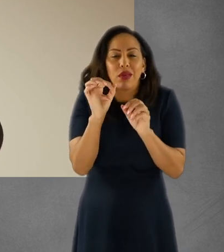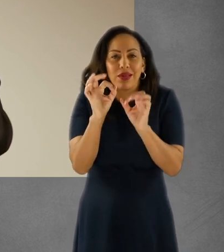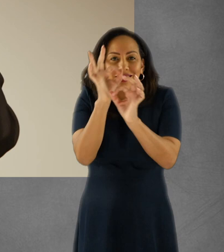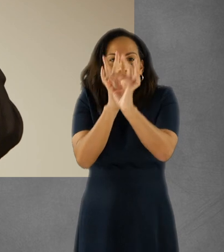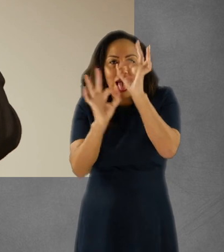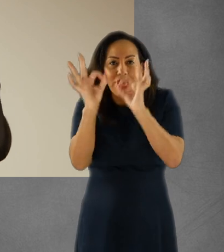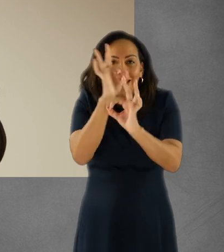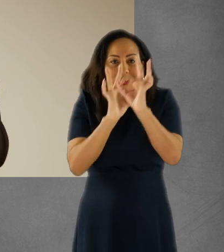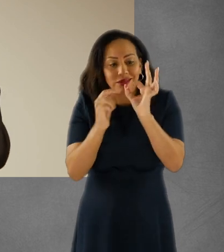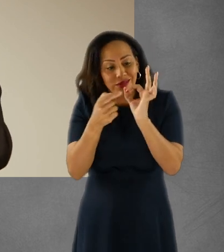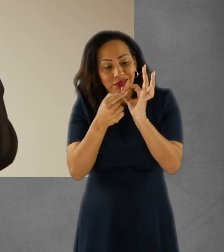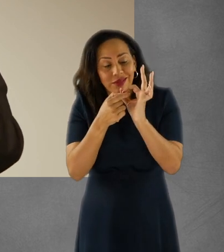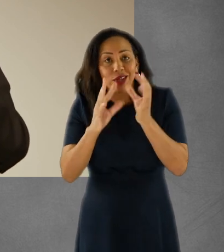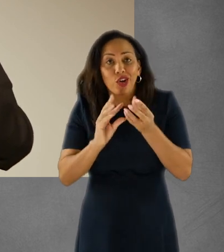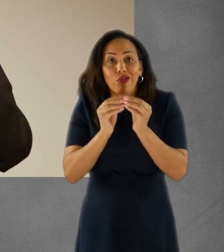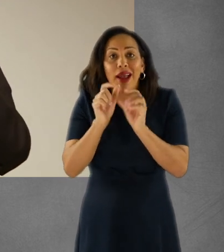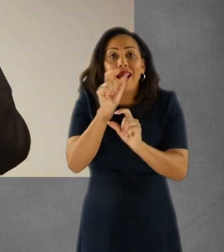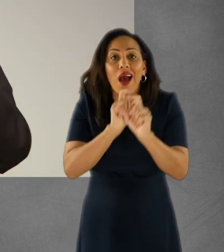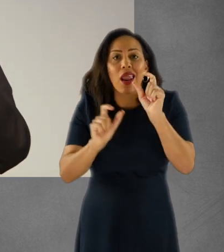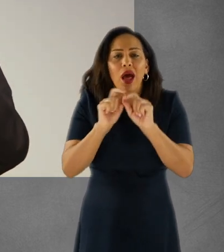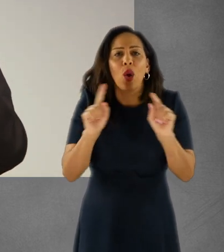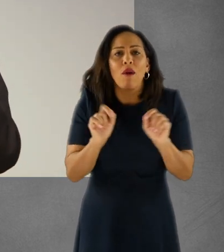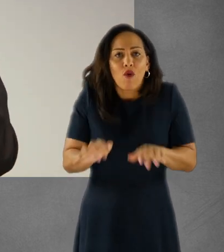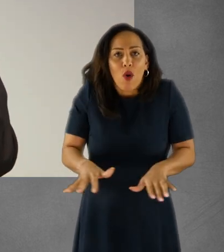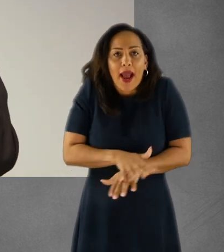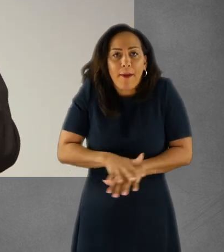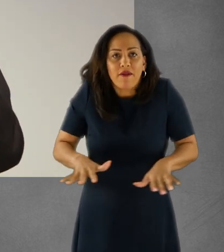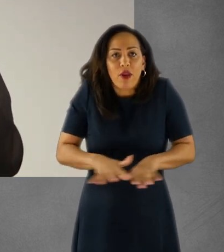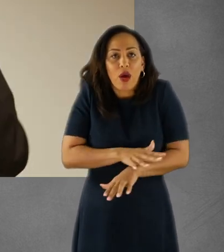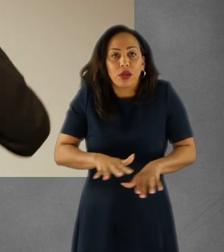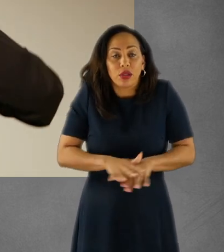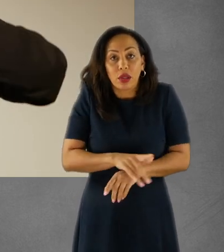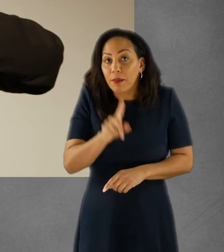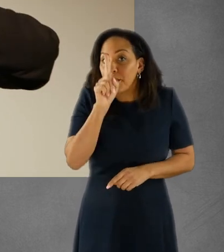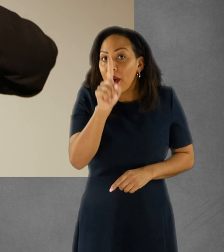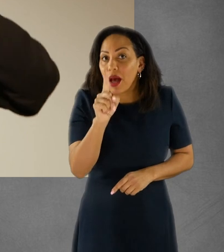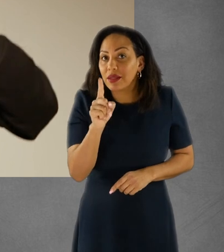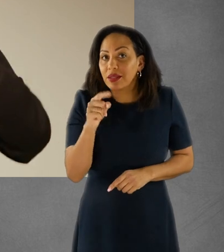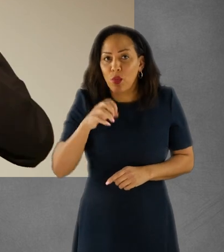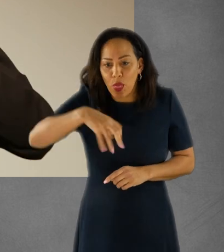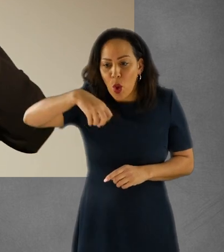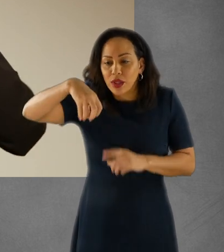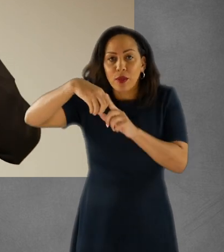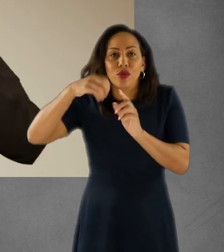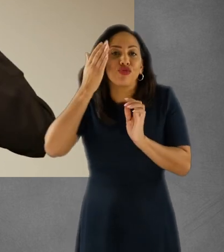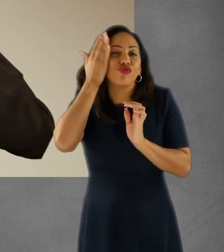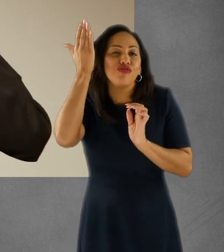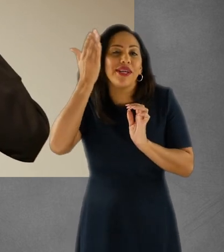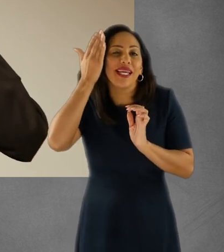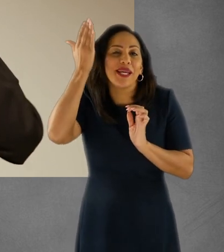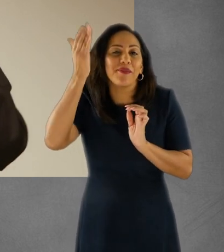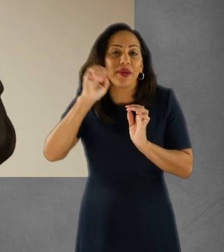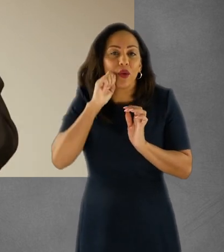color, mostly for camouflage. But then often, perhaps when it dreams, it goes through these very elaborate